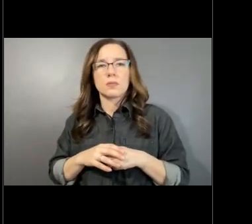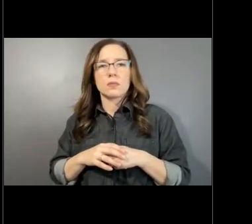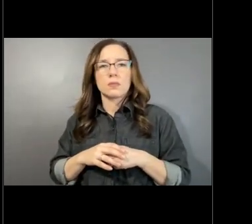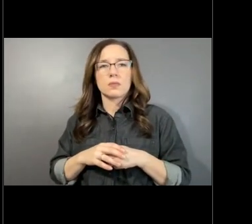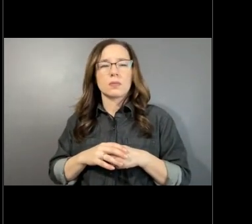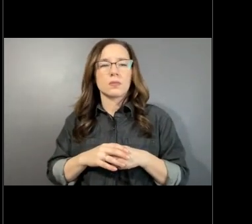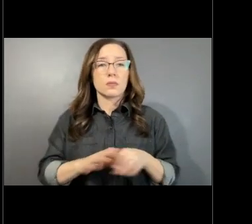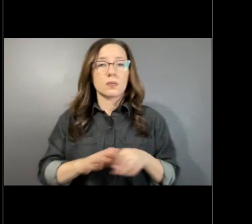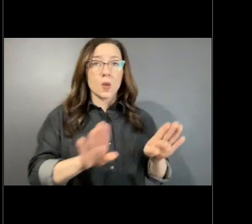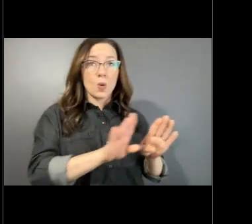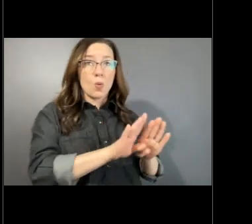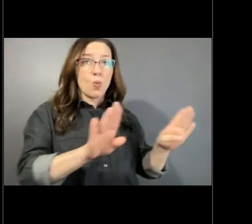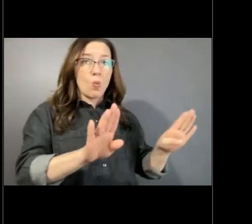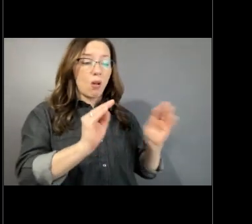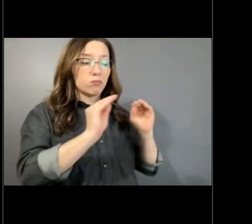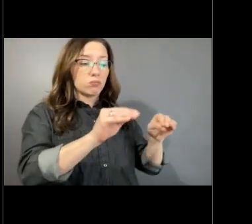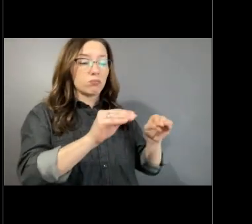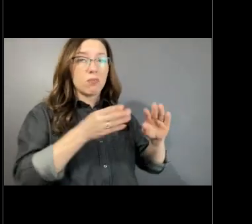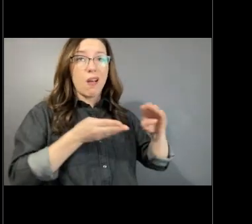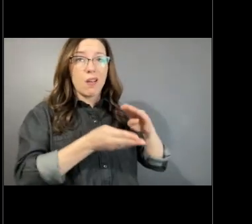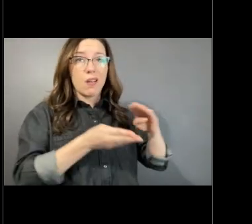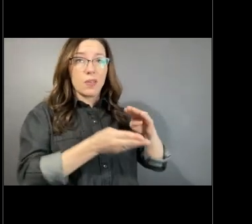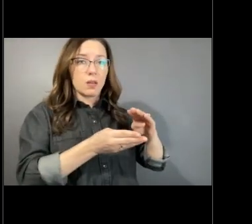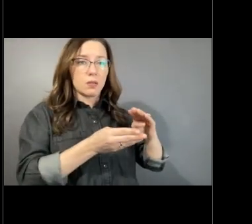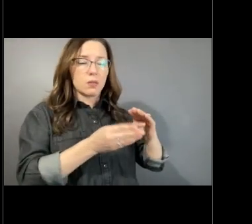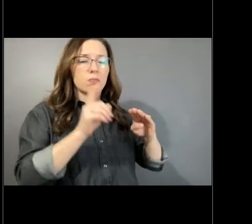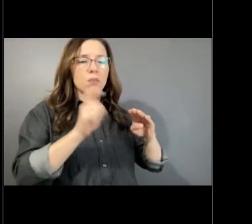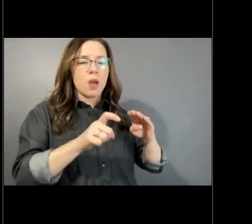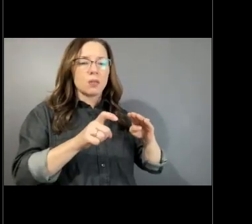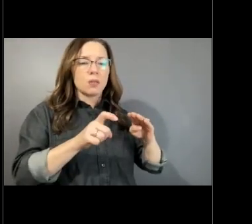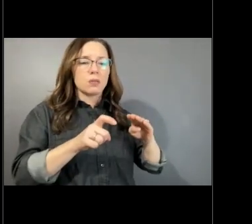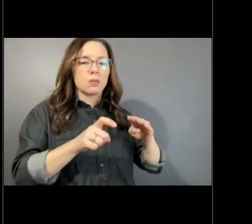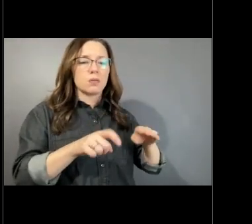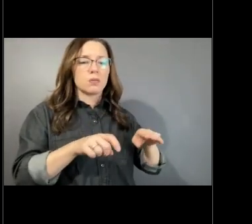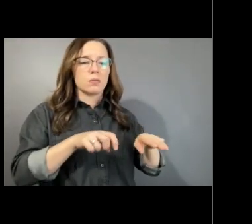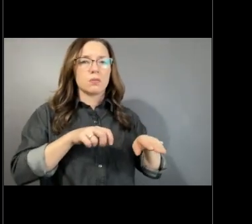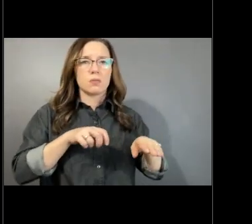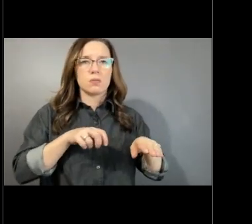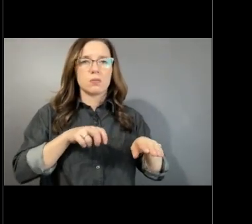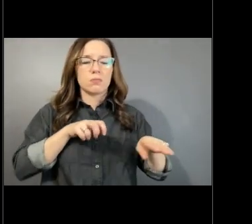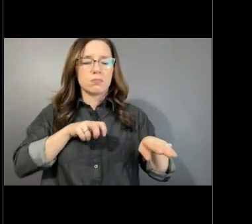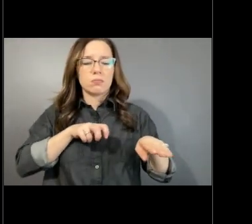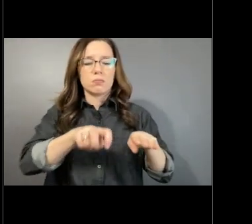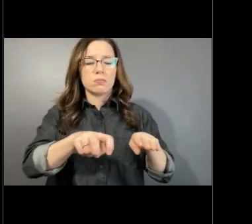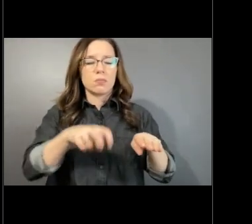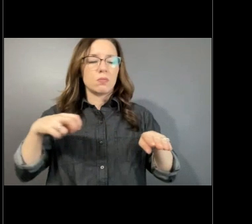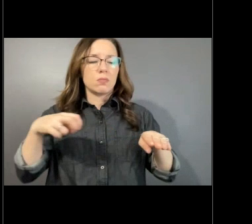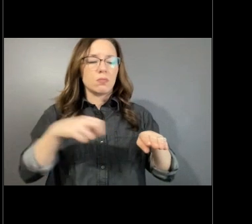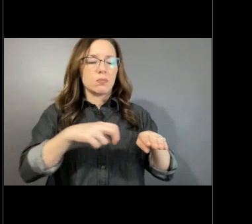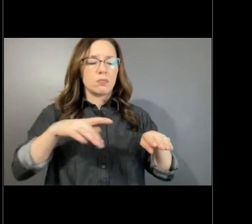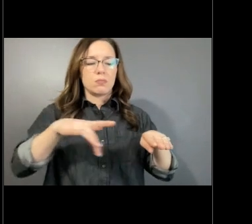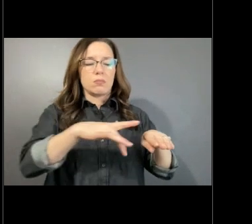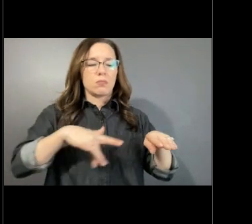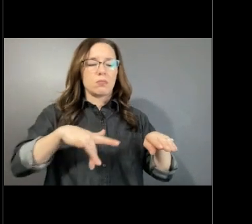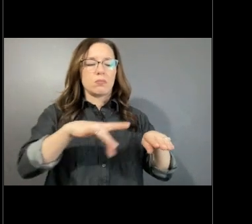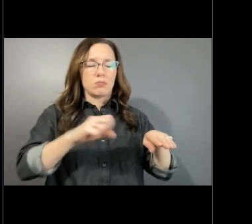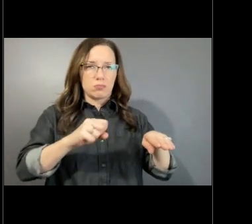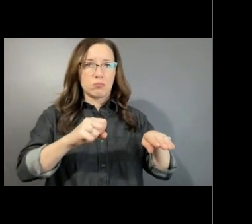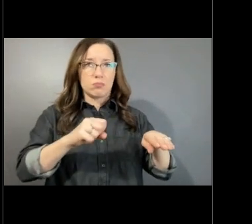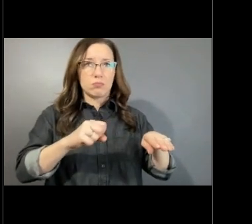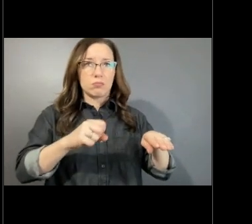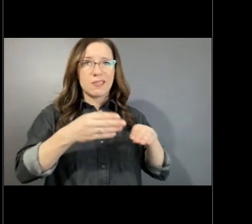Wall-mounted ovens must have either a parallel or forward clear floor space adjacent